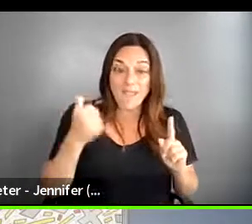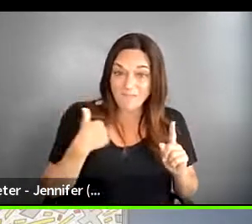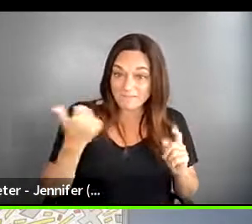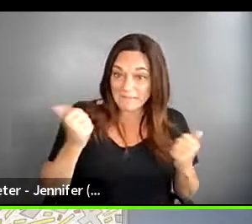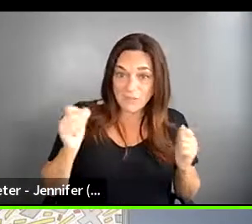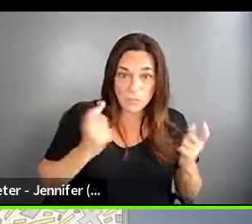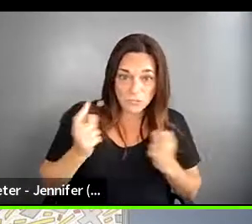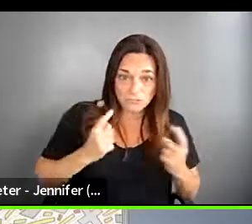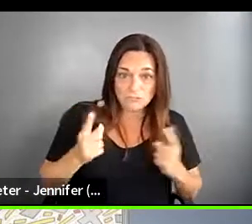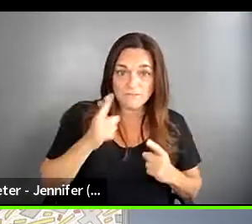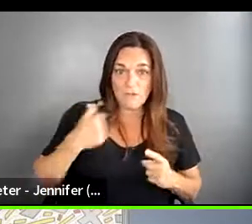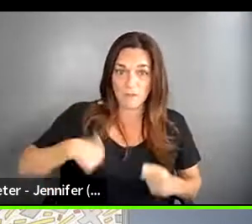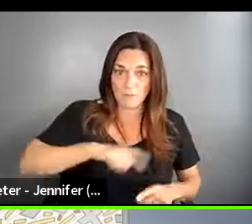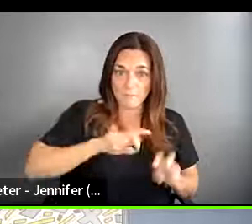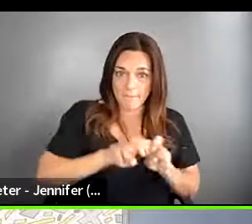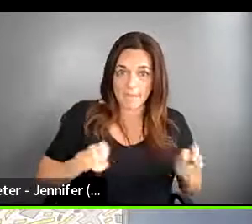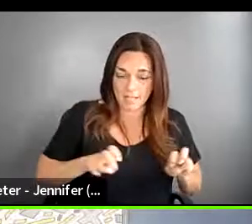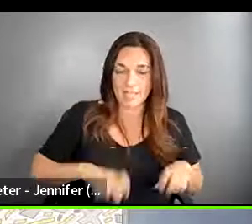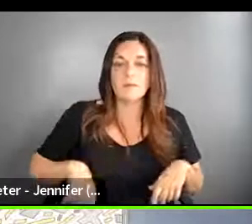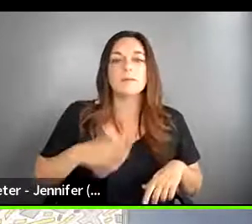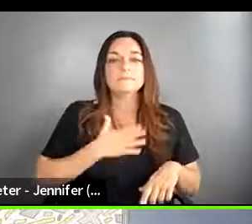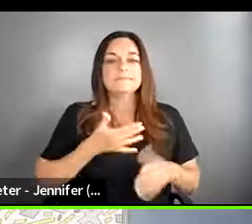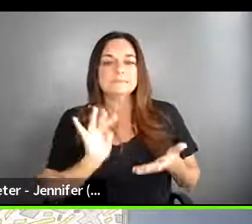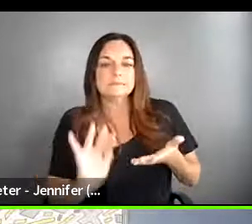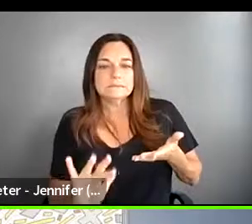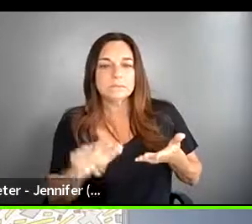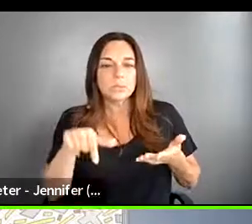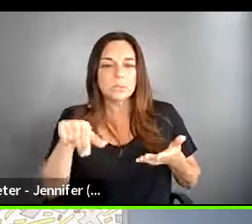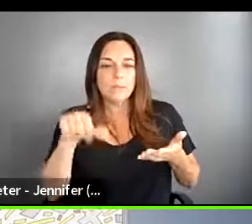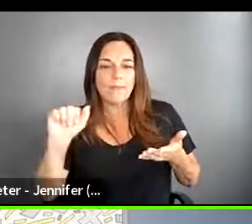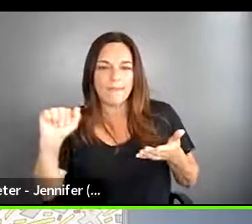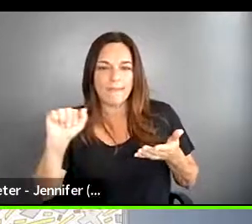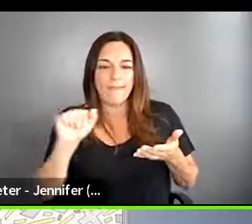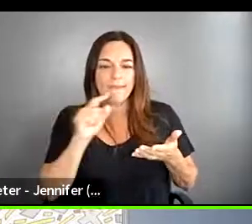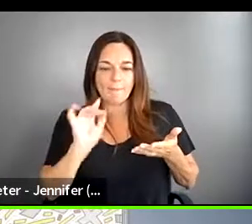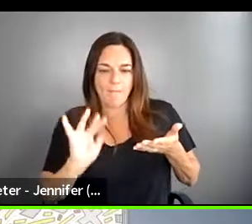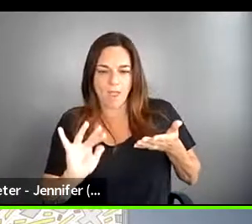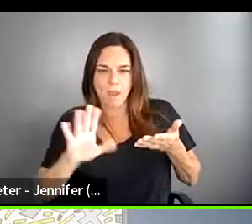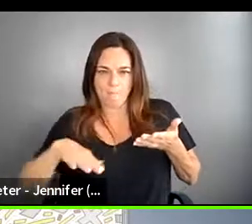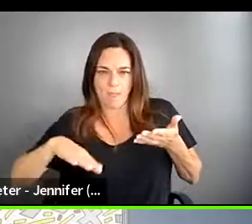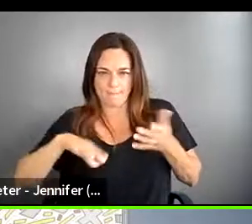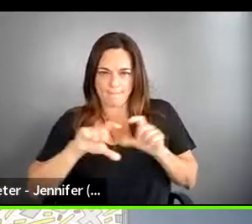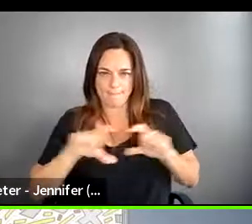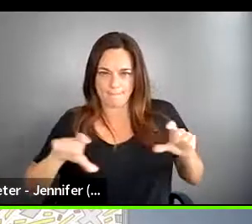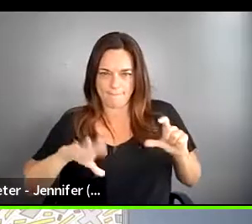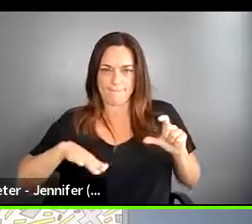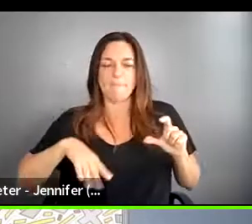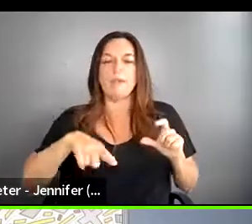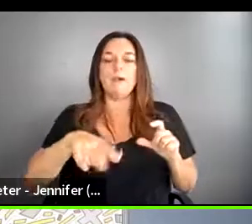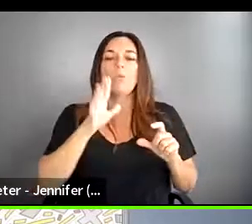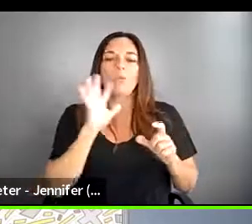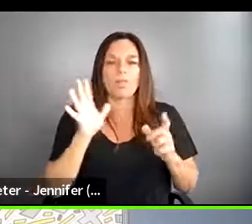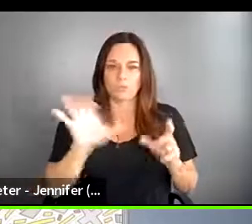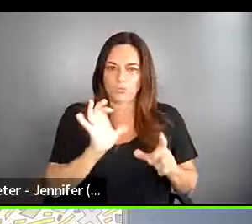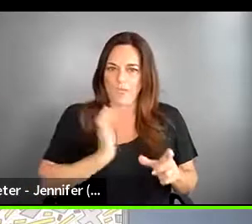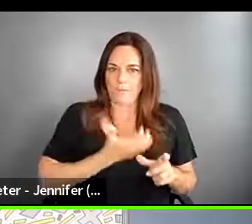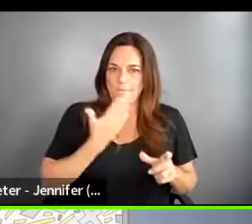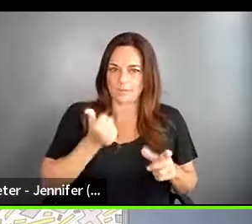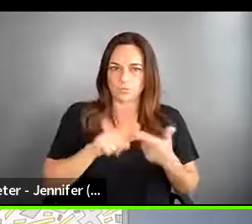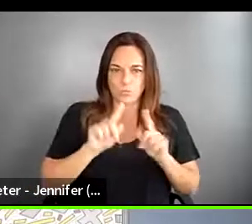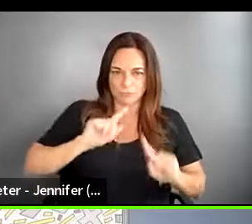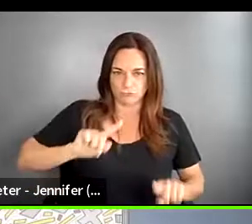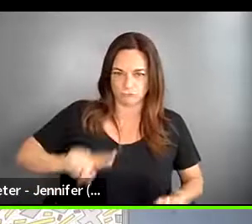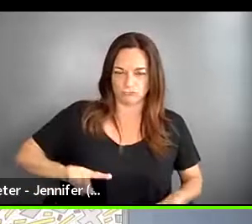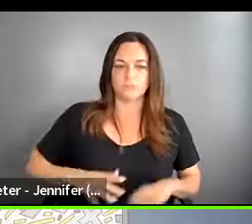our panelists, please use the Q&A button located on the bottom of your screen, and we'll do our best to answer your questions during the